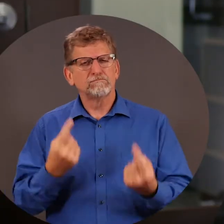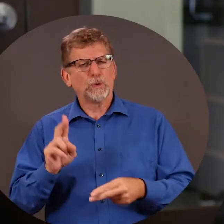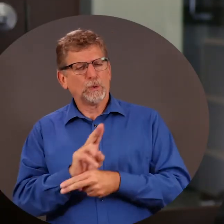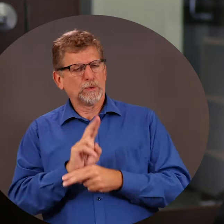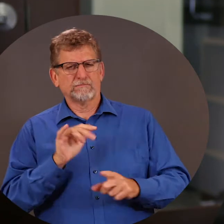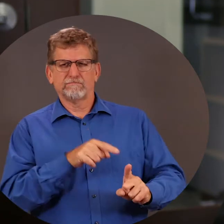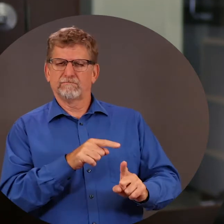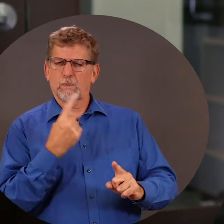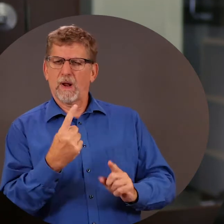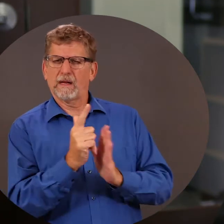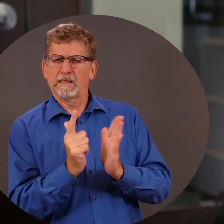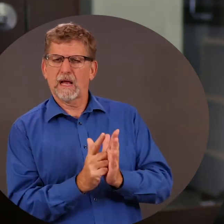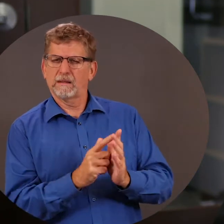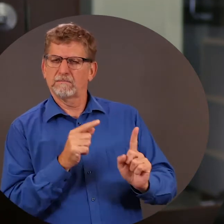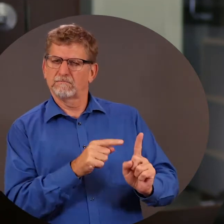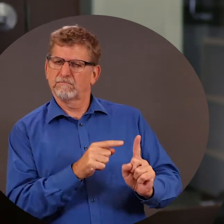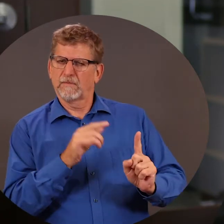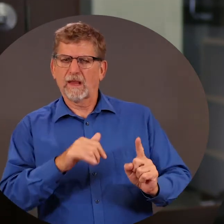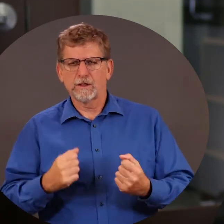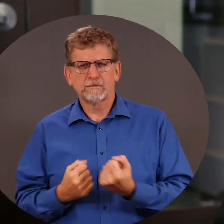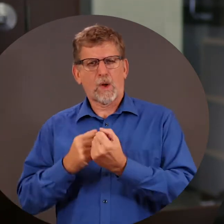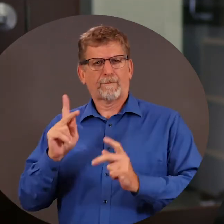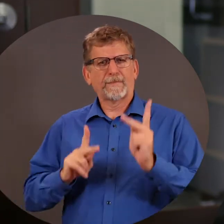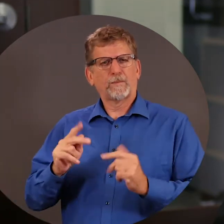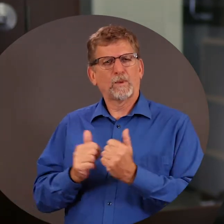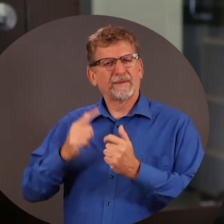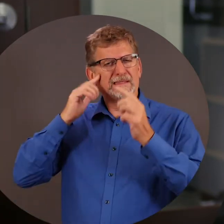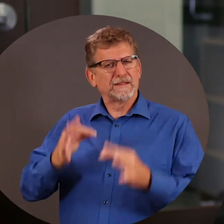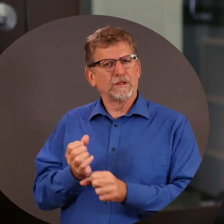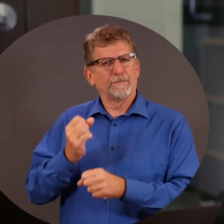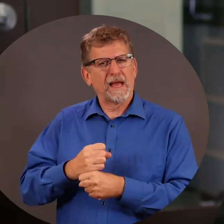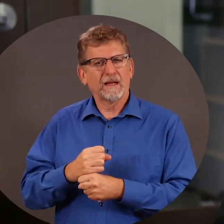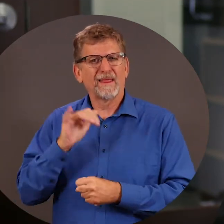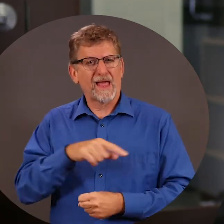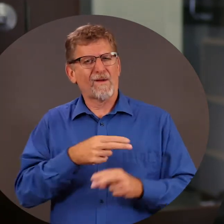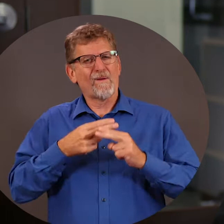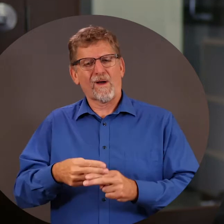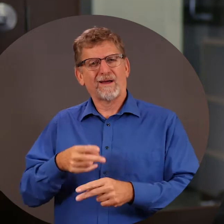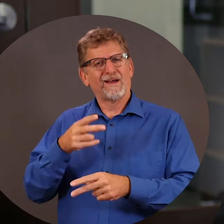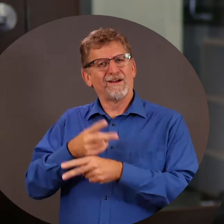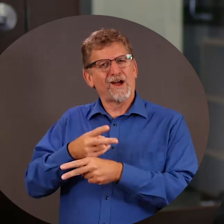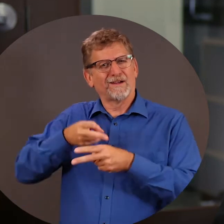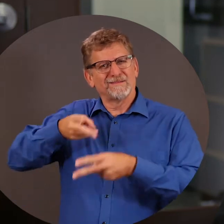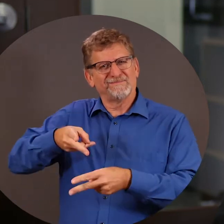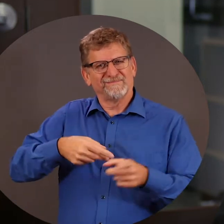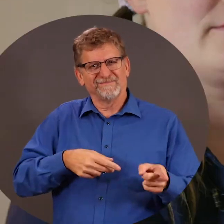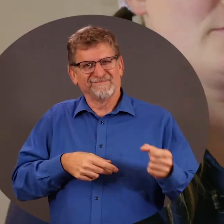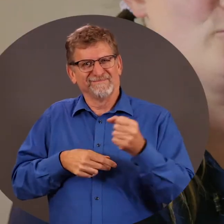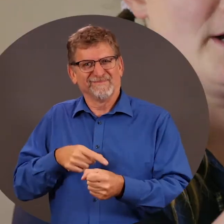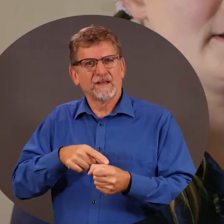to support people with decision-making, and that being guardianship. And what we have to recognize about guardianship is that it's a very heavy, heavy